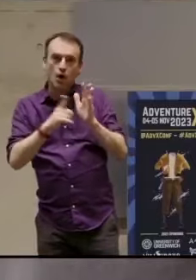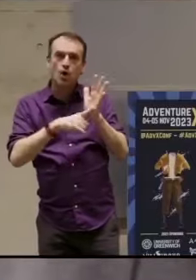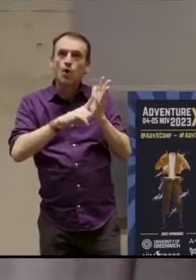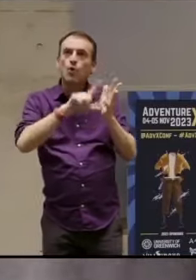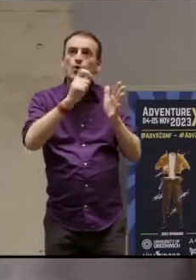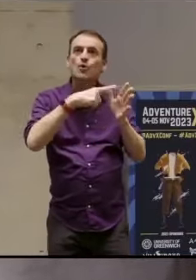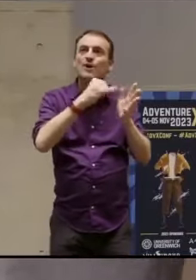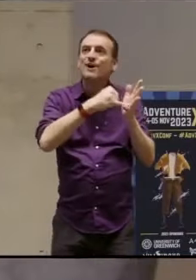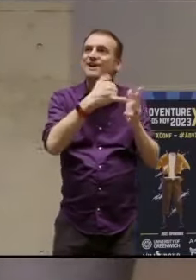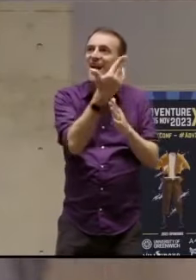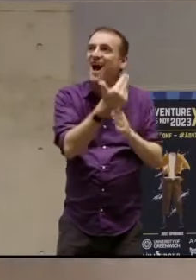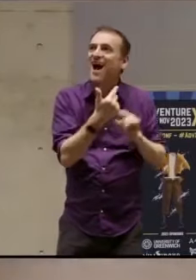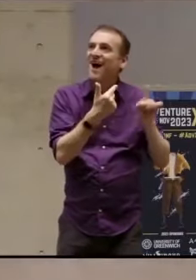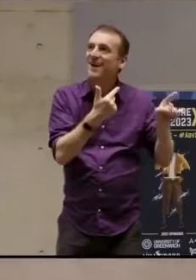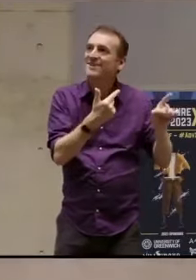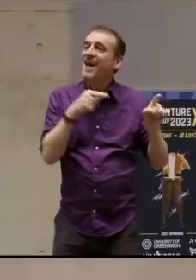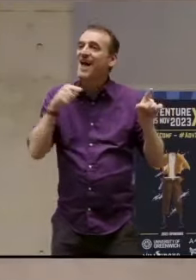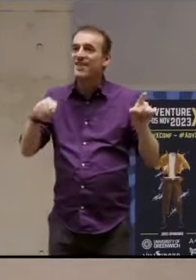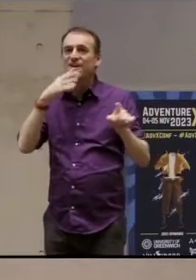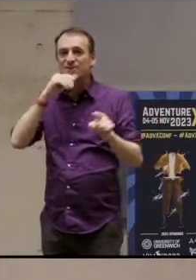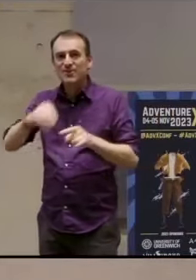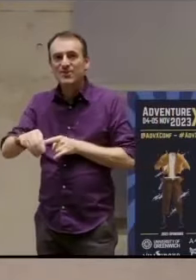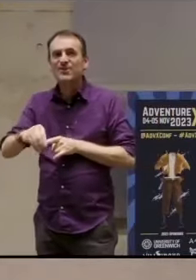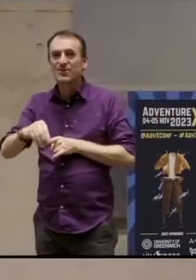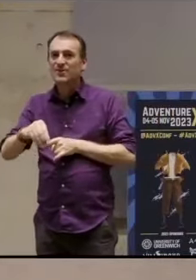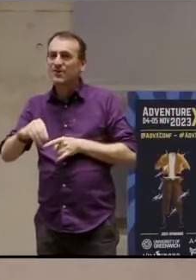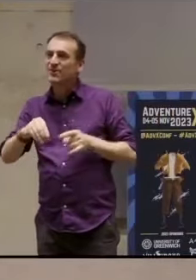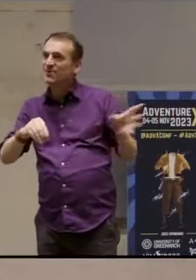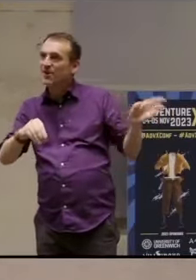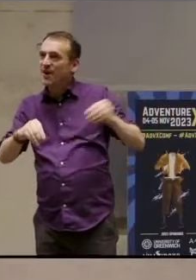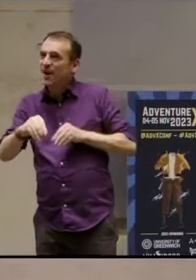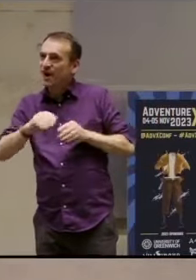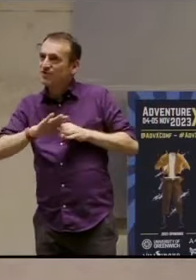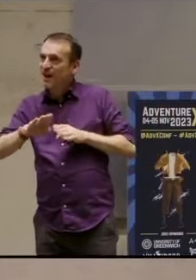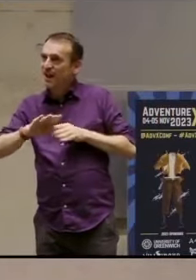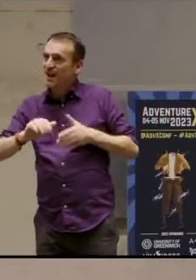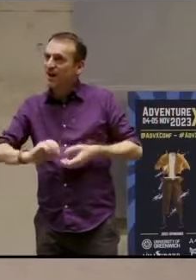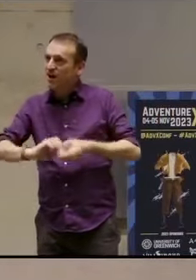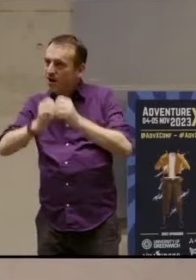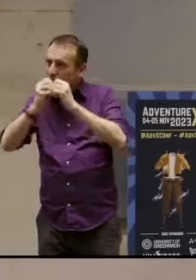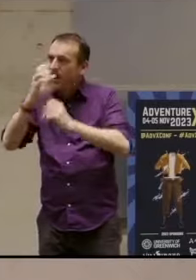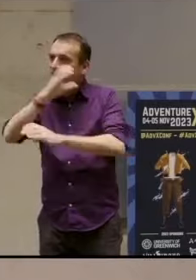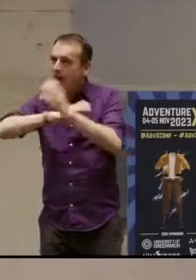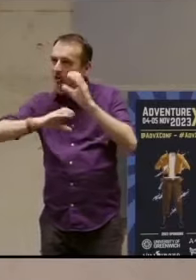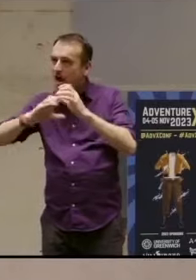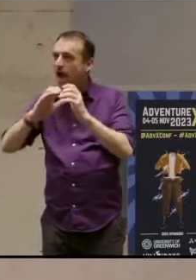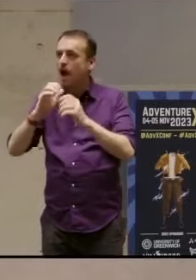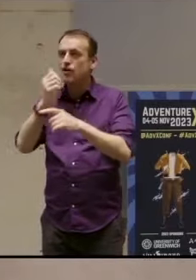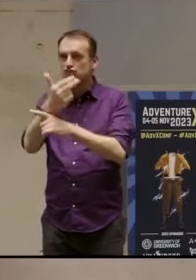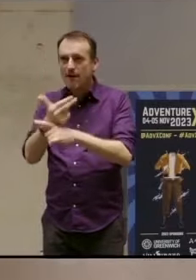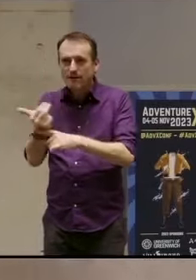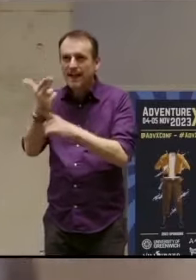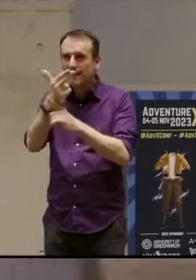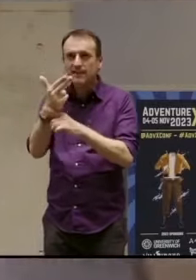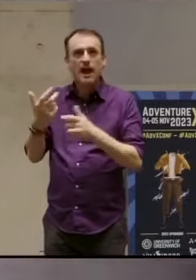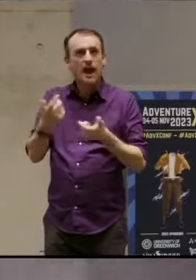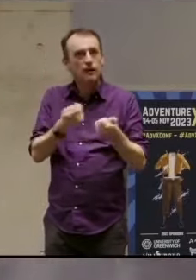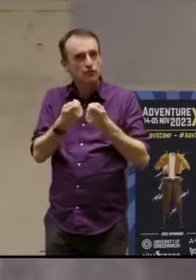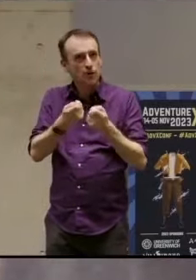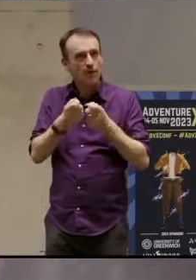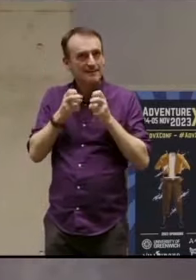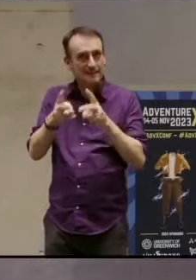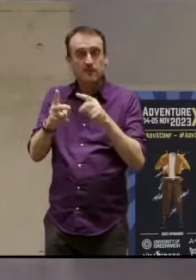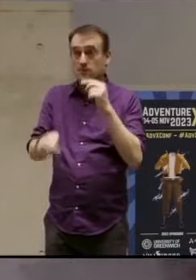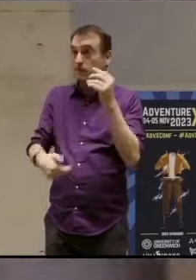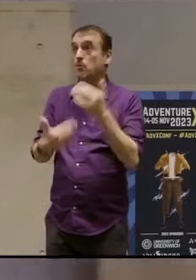with third-person camera, animated characters, colorful graphics, and a streamlined control system, which is pretty modern for its